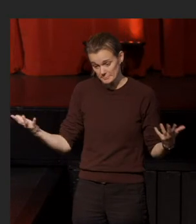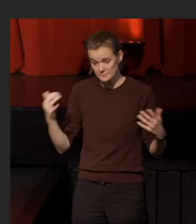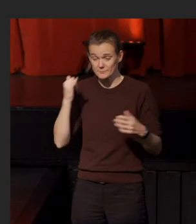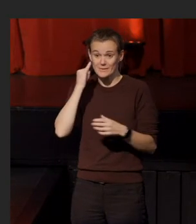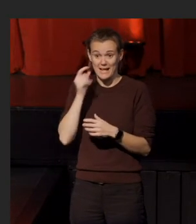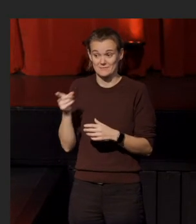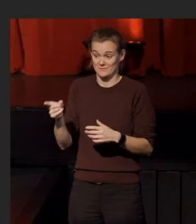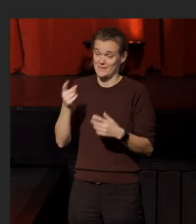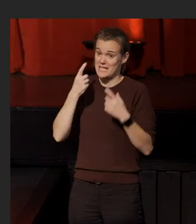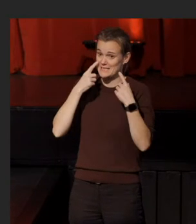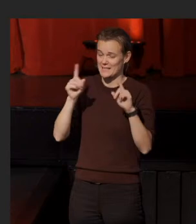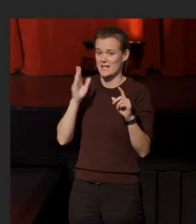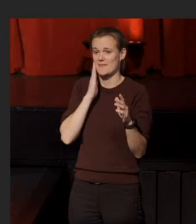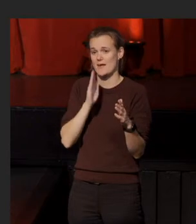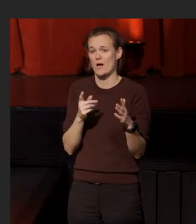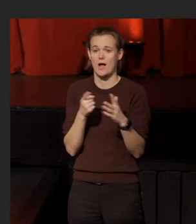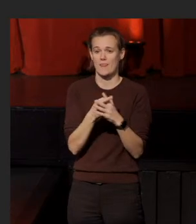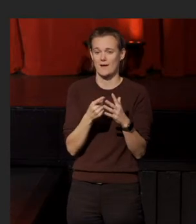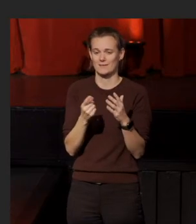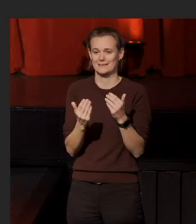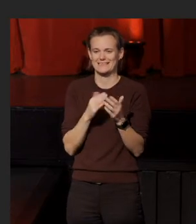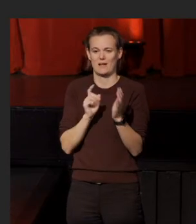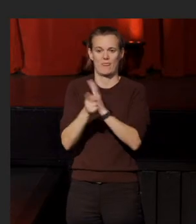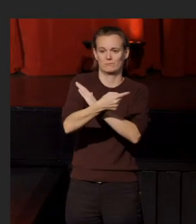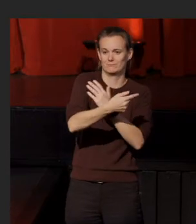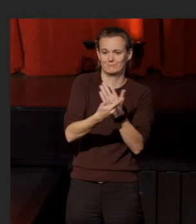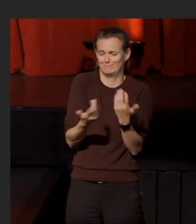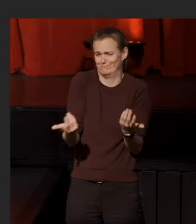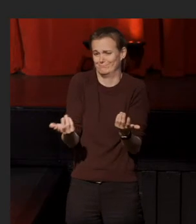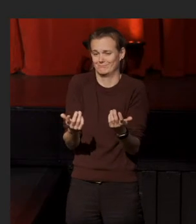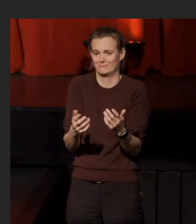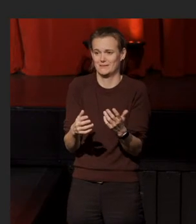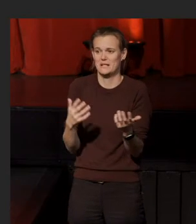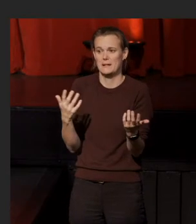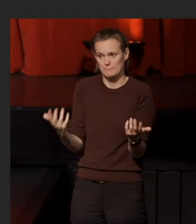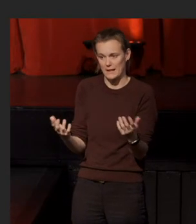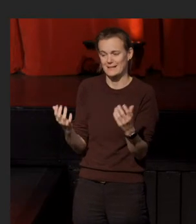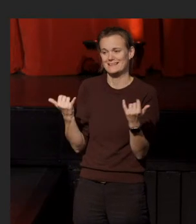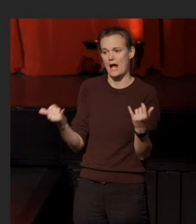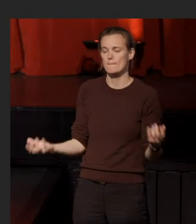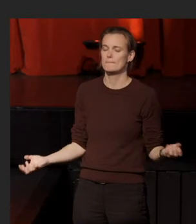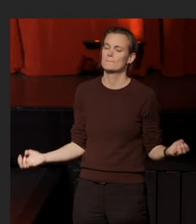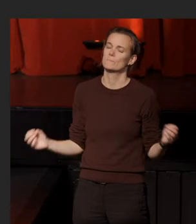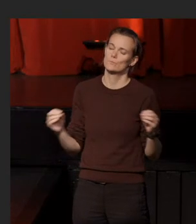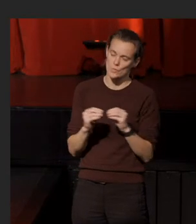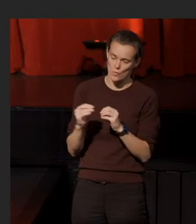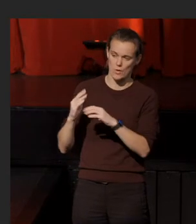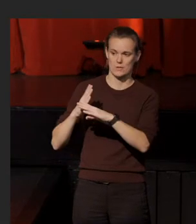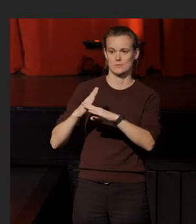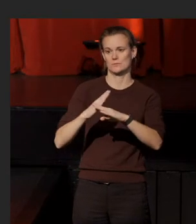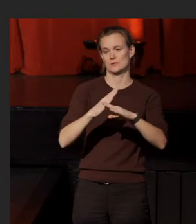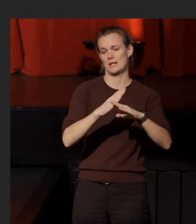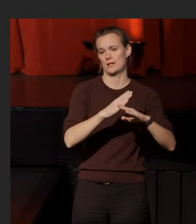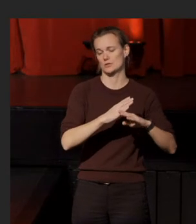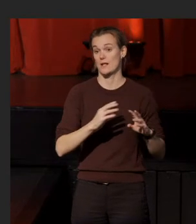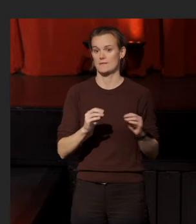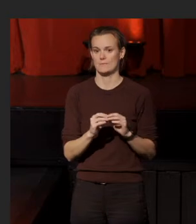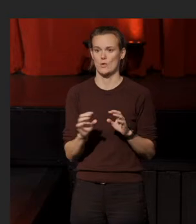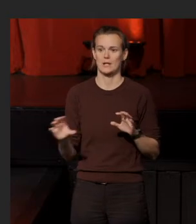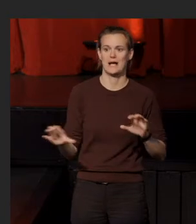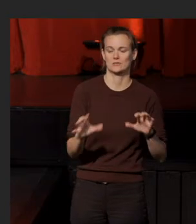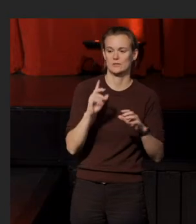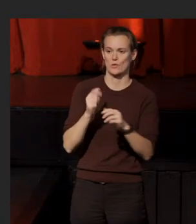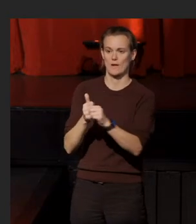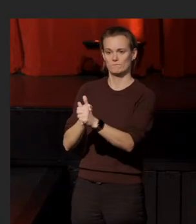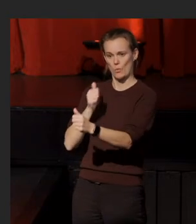to be detected and we're not going to know. But there are now many more protections in place than they were, and there's much more proactive action. The